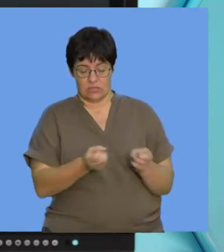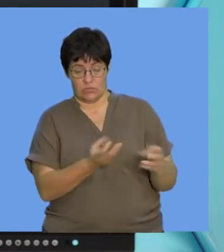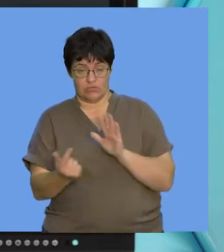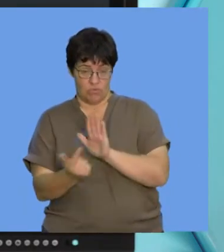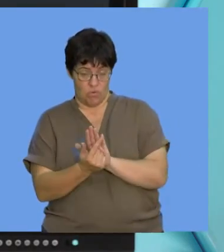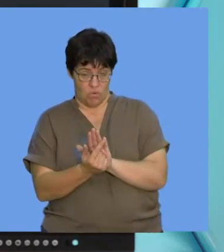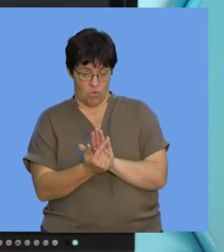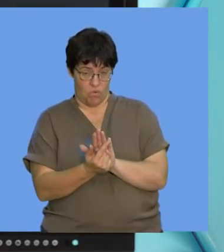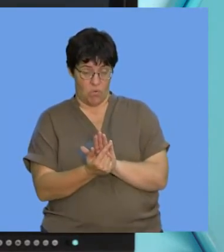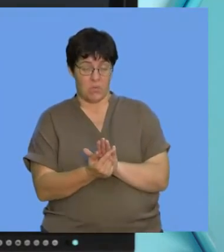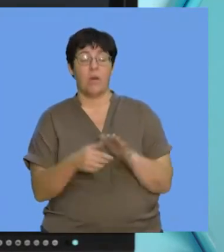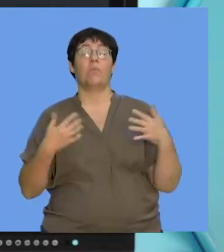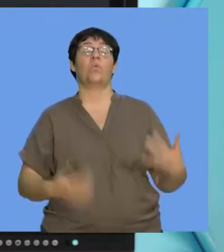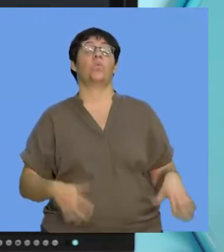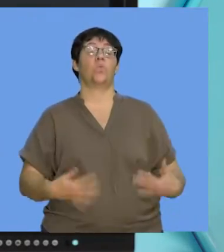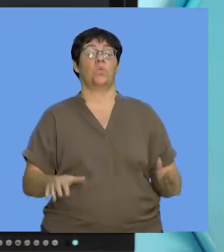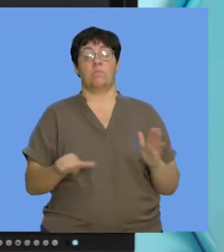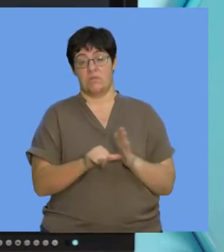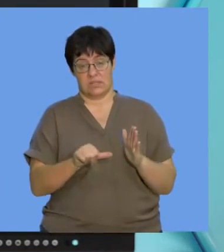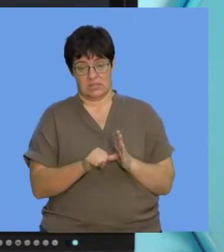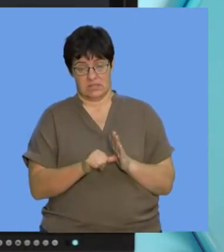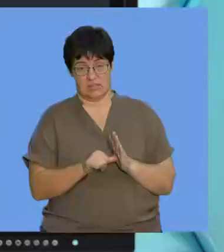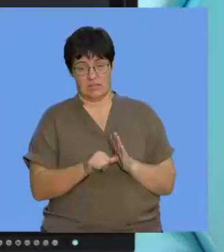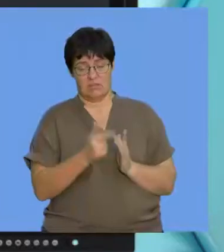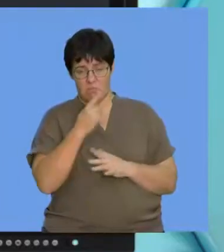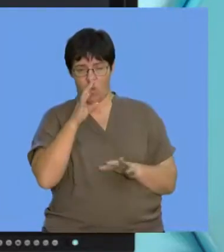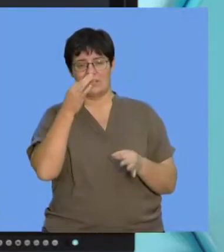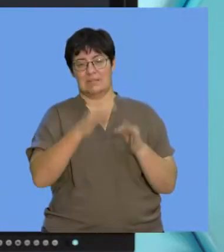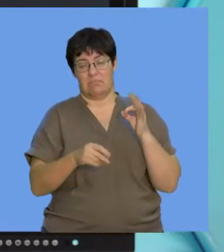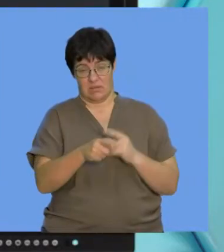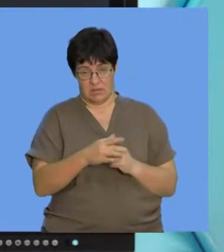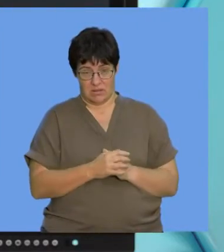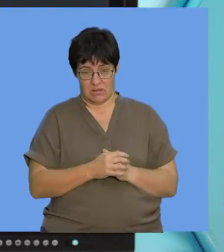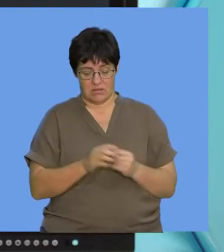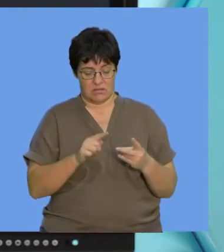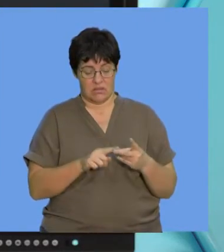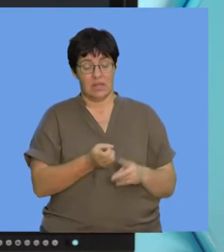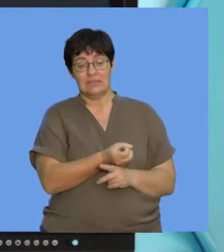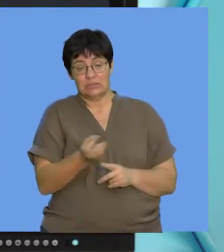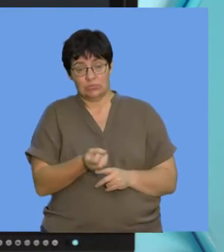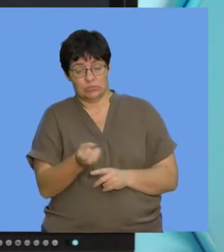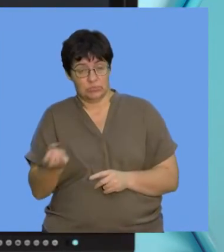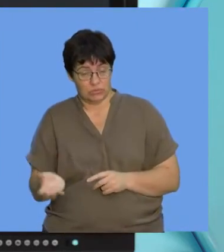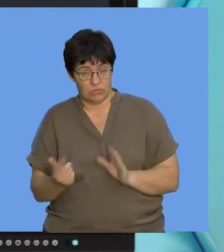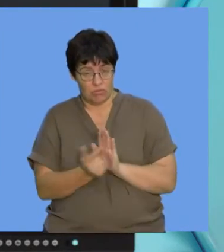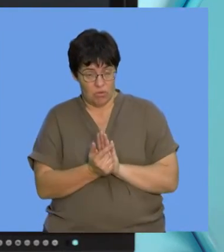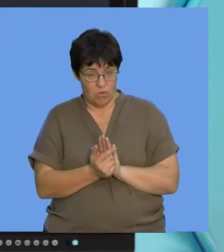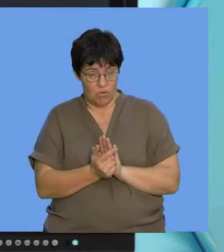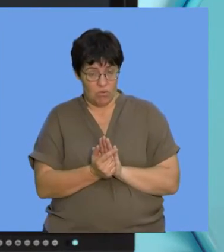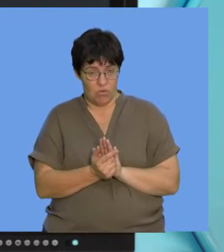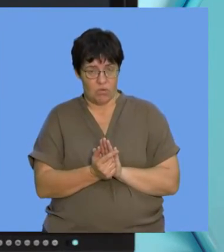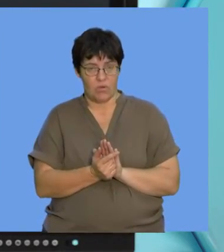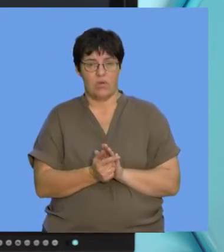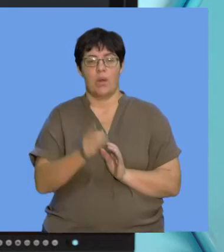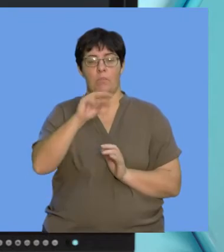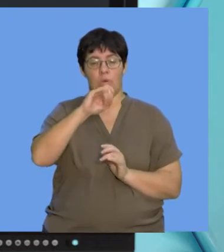call distributive law, which is very important when we're talking about simplifying. The distributive